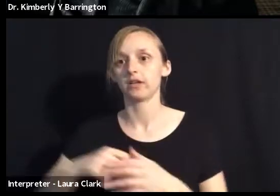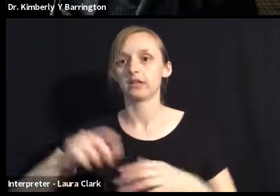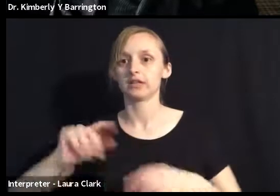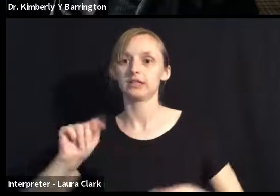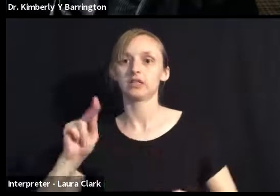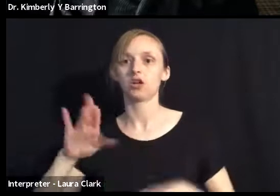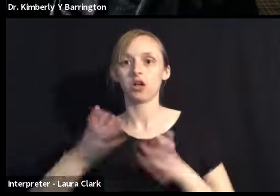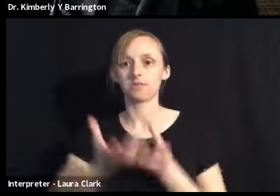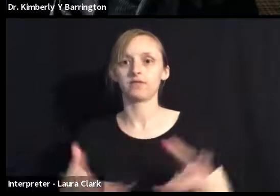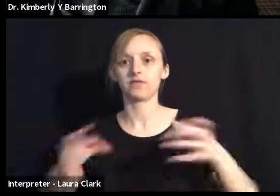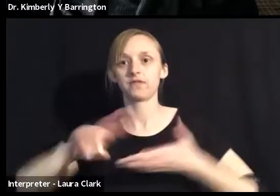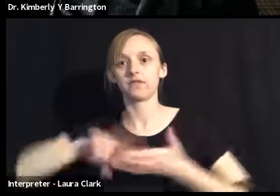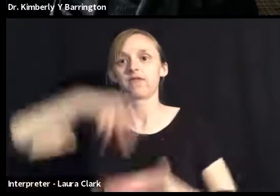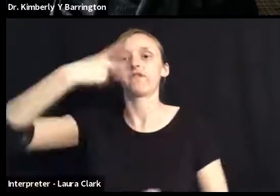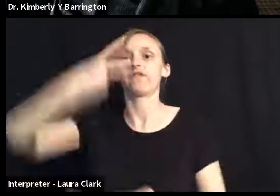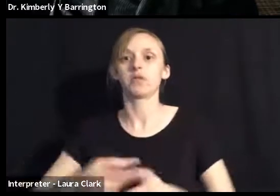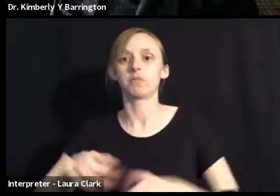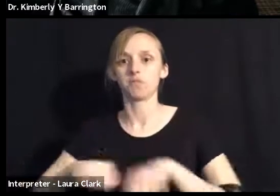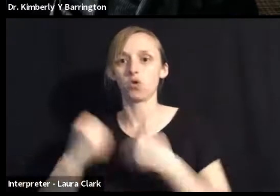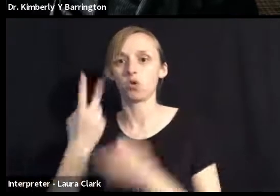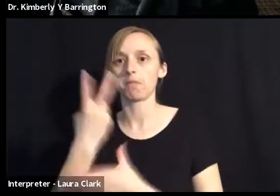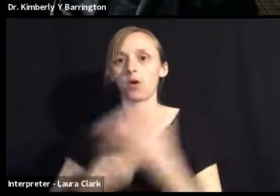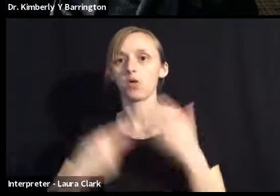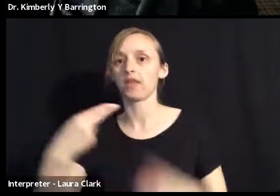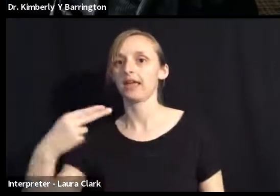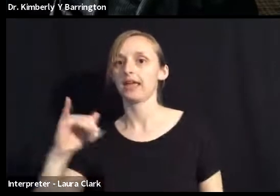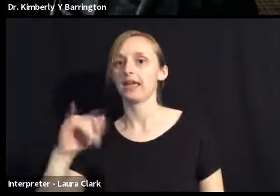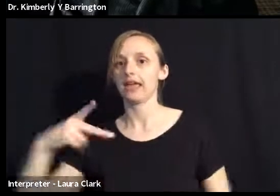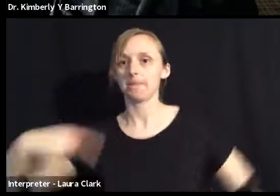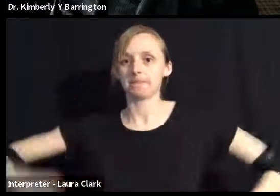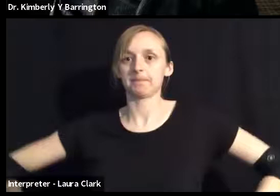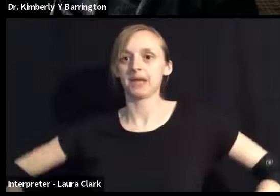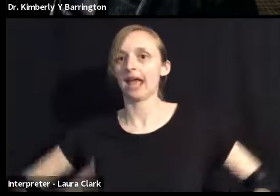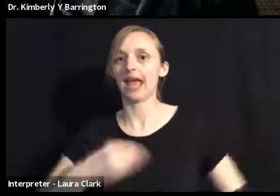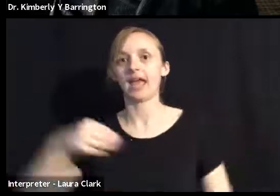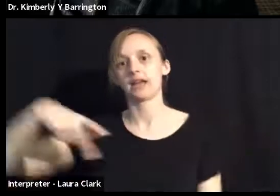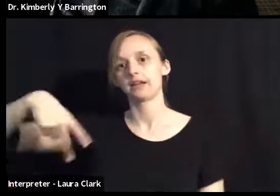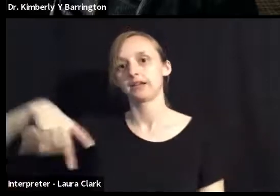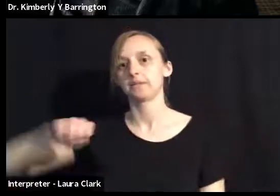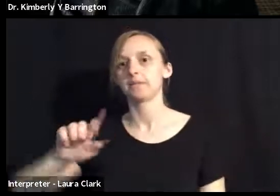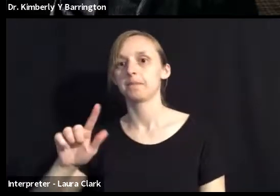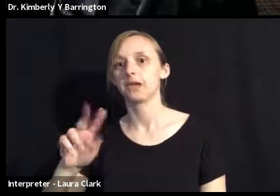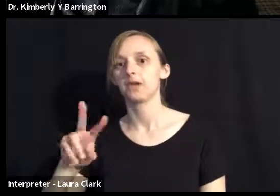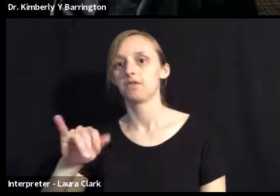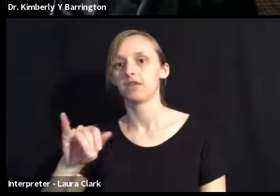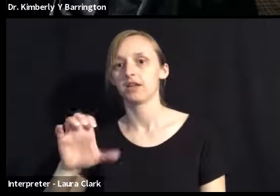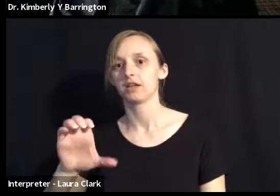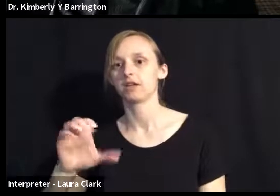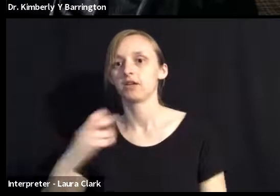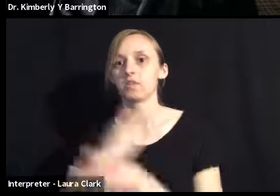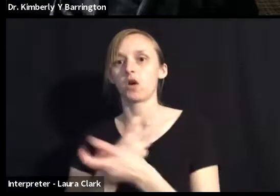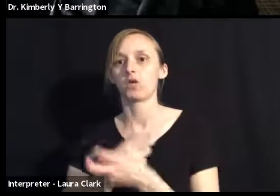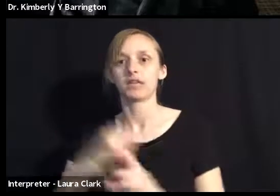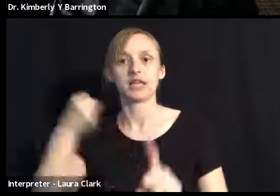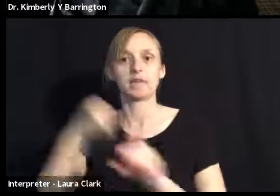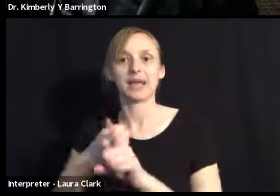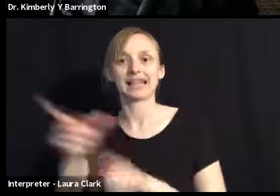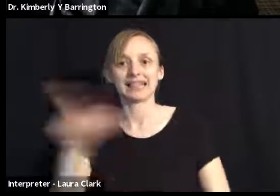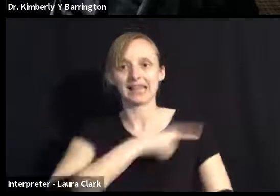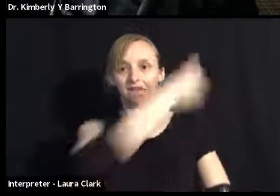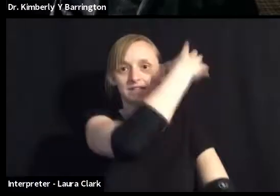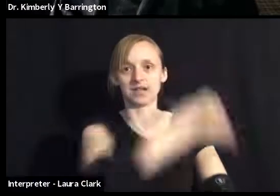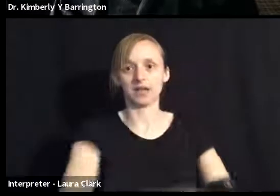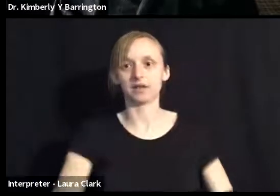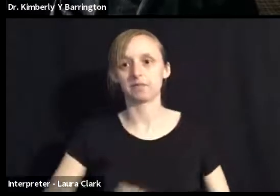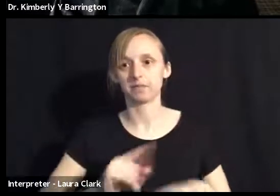bone. It affected my left side. But if you're looking at me, you like, if you're looking at me